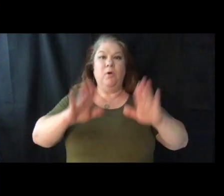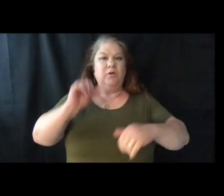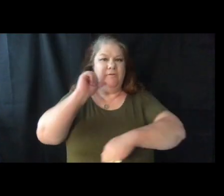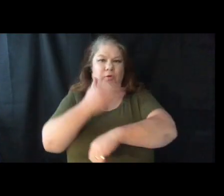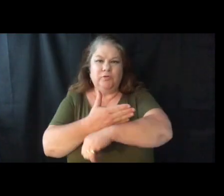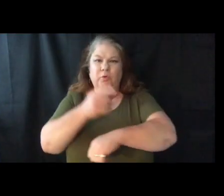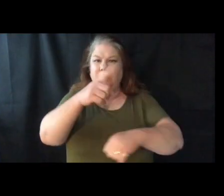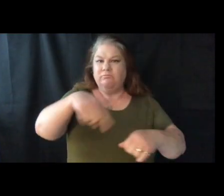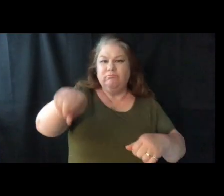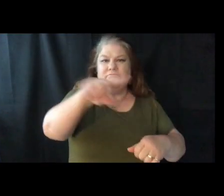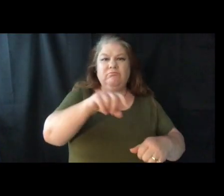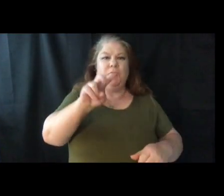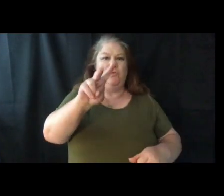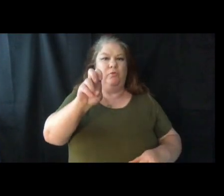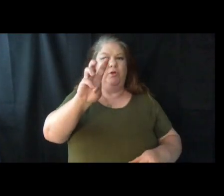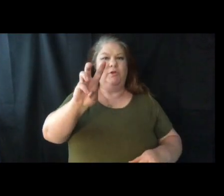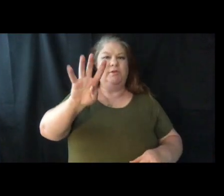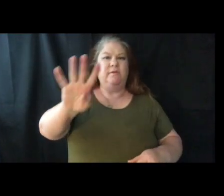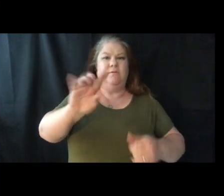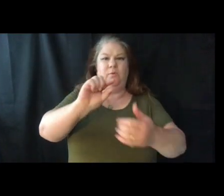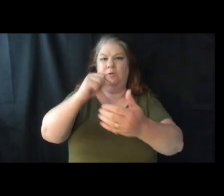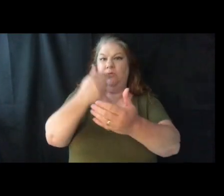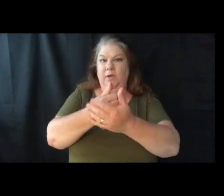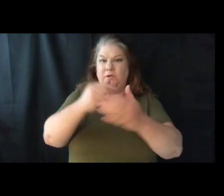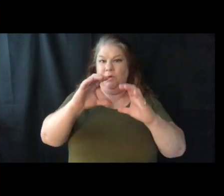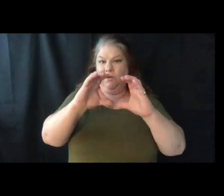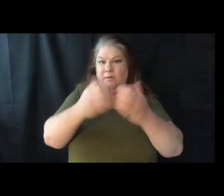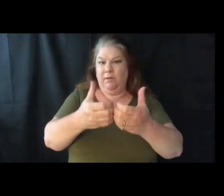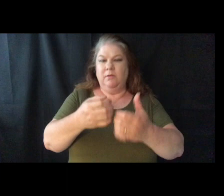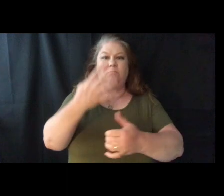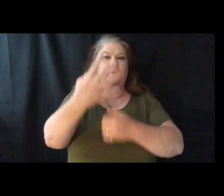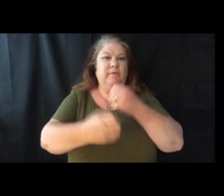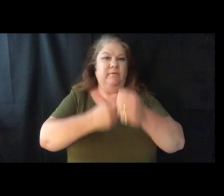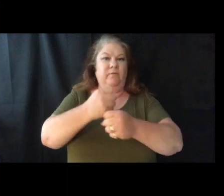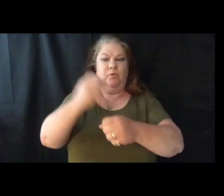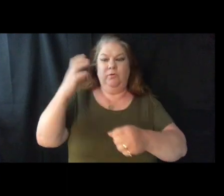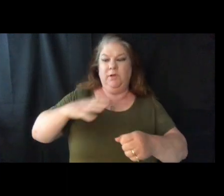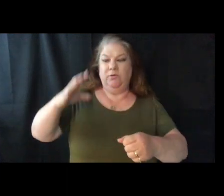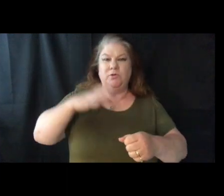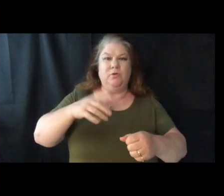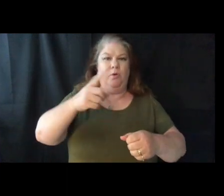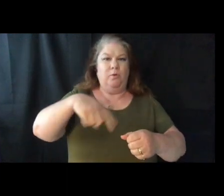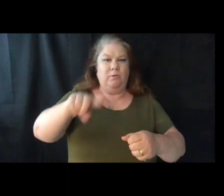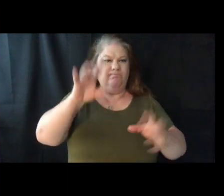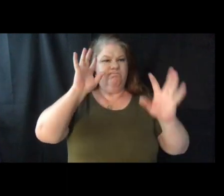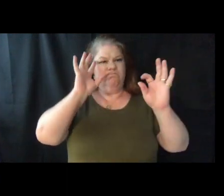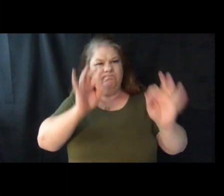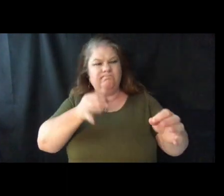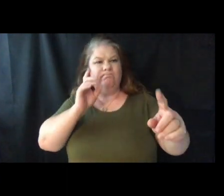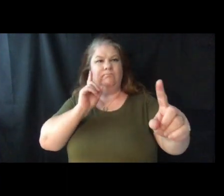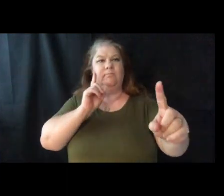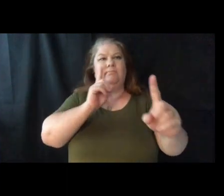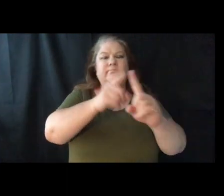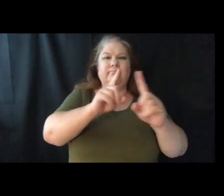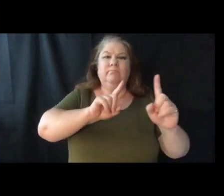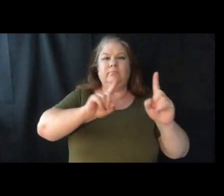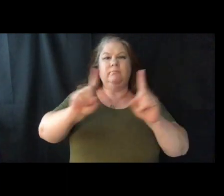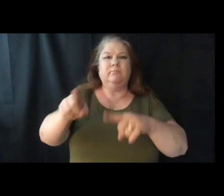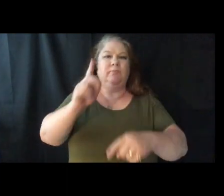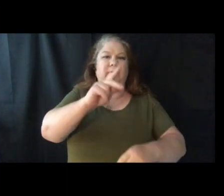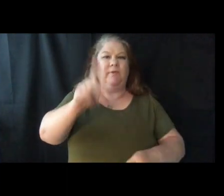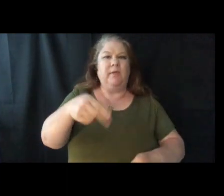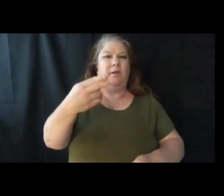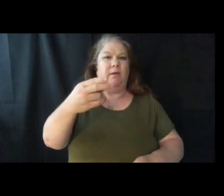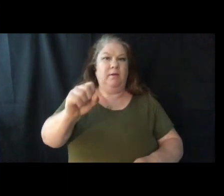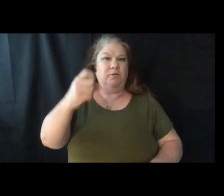To my wonderful daughters of the 264th graduating class, 4 years ago, you made a very conscious decision to